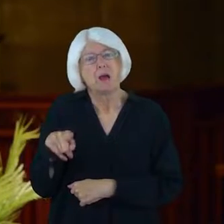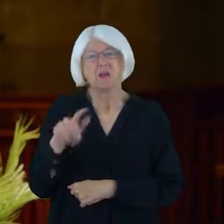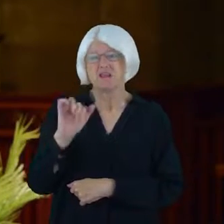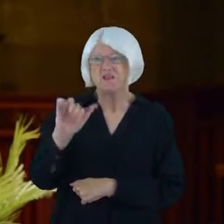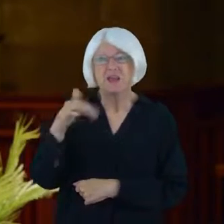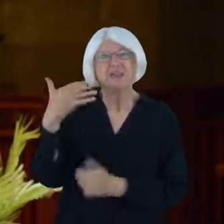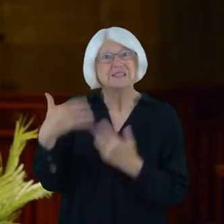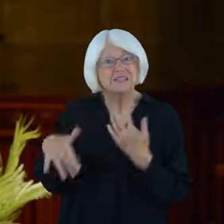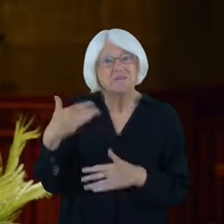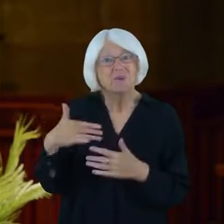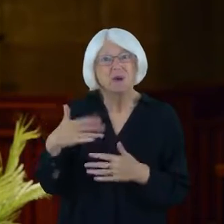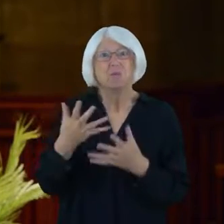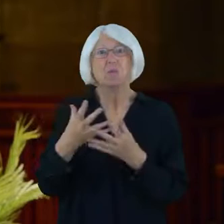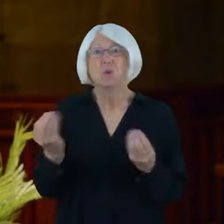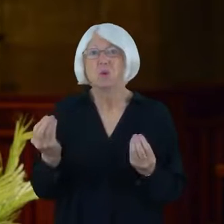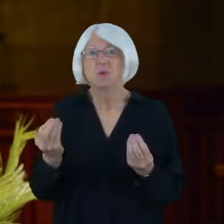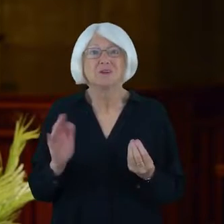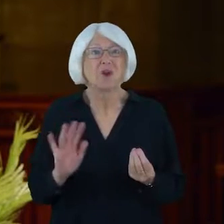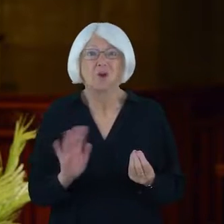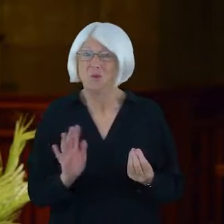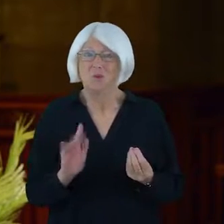their suffering has not gone away.